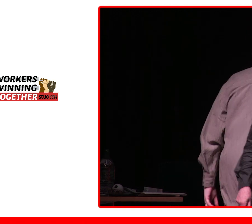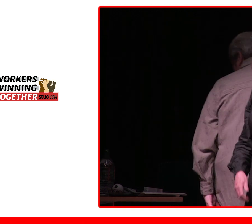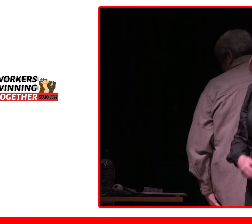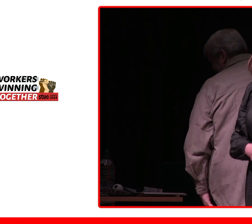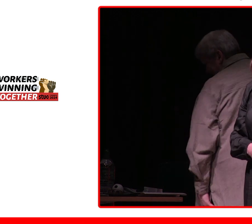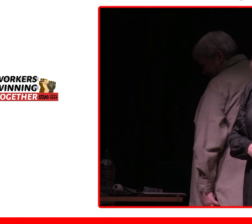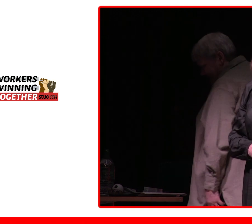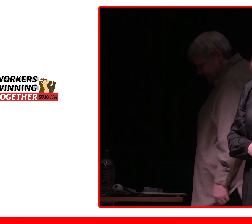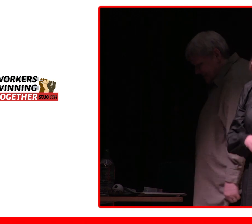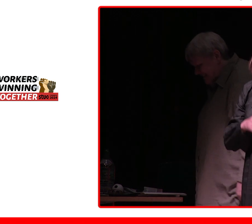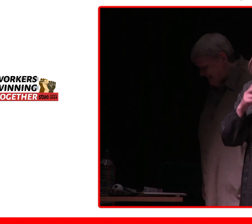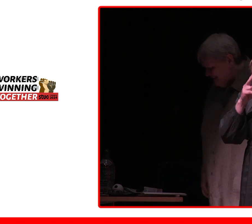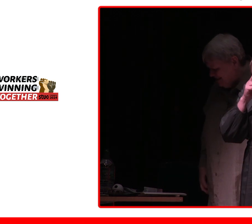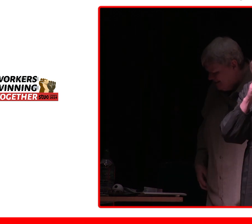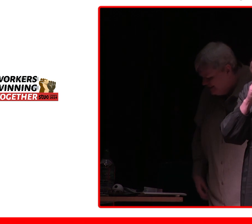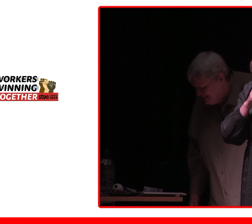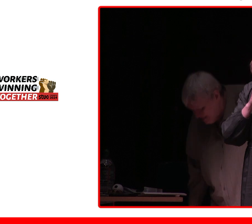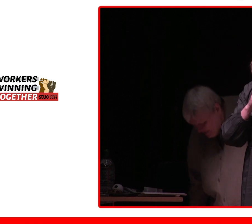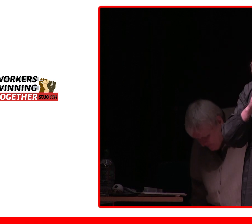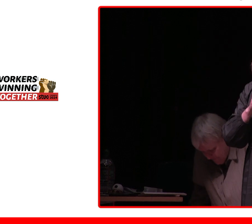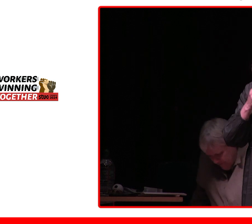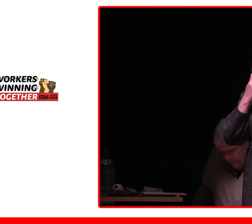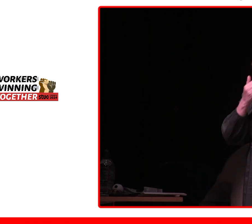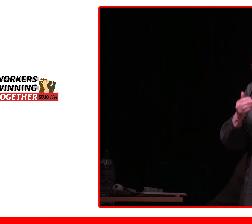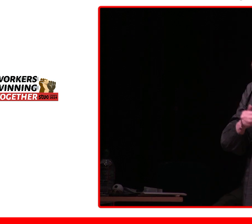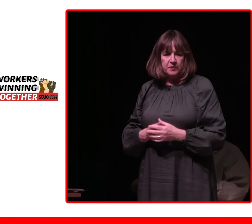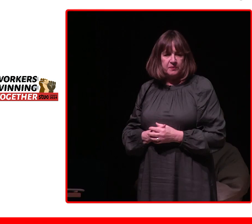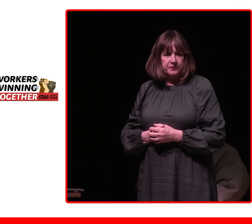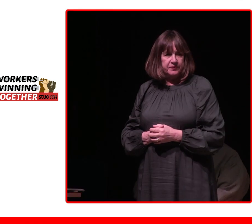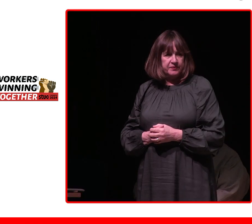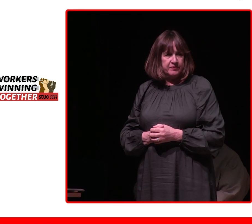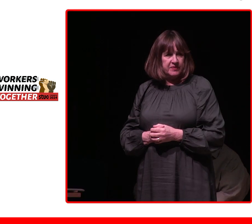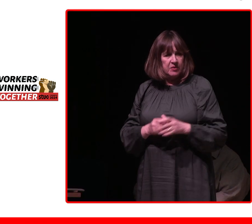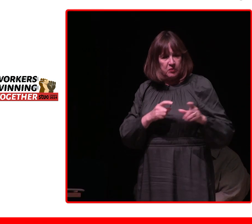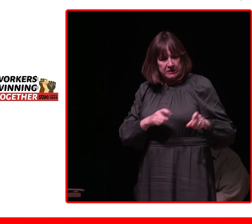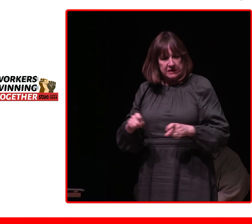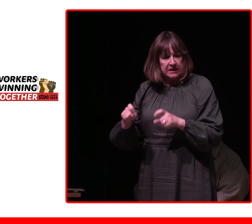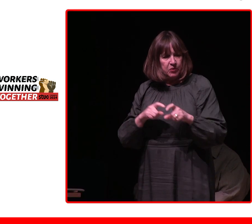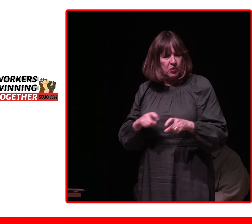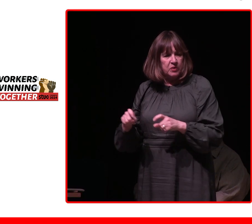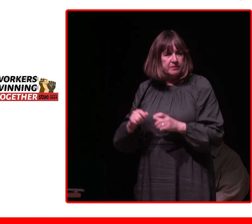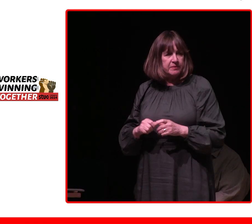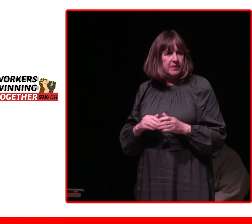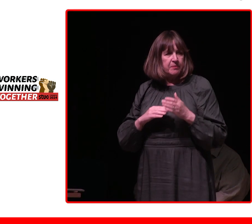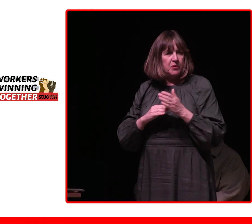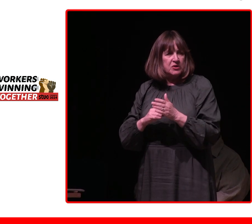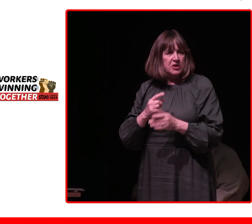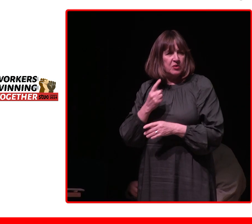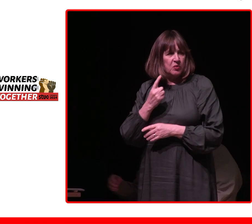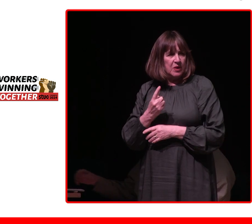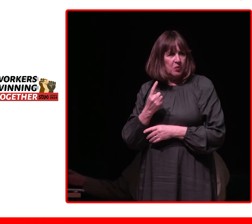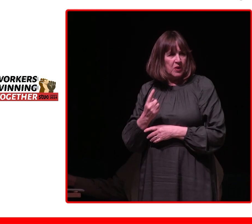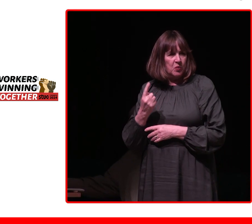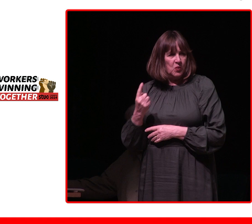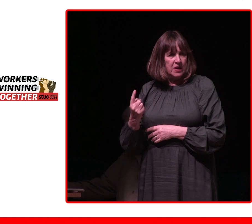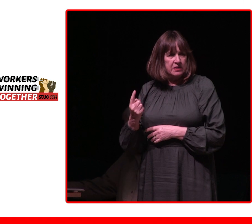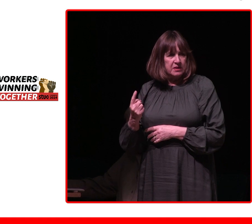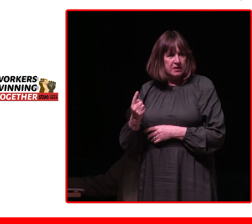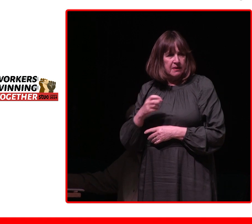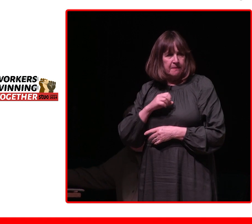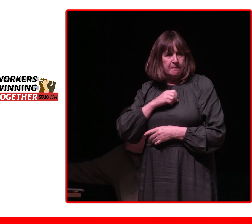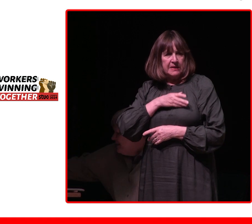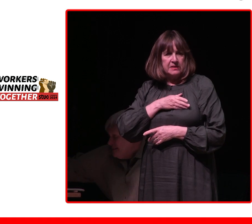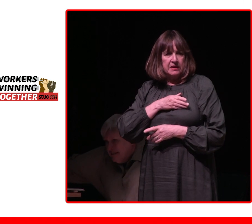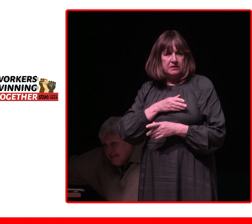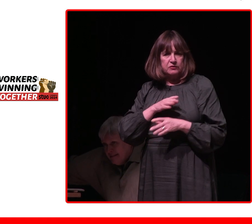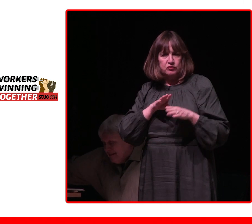can I see a seconder for the floor? Thank you. Can I keep us going? Moving on to motion 111, Palestine